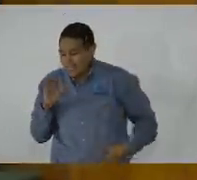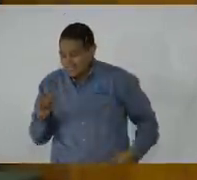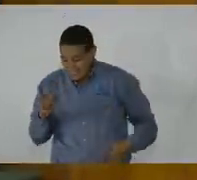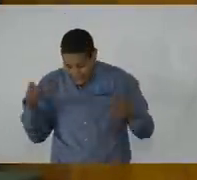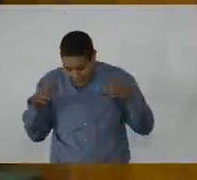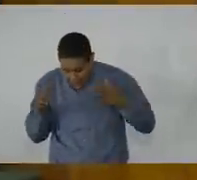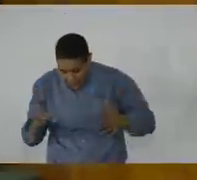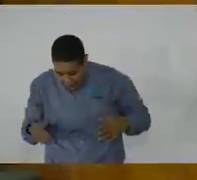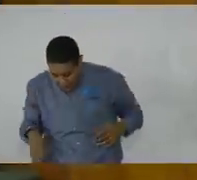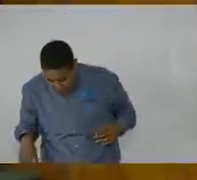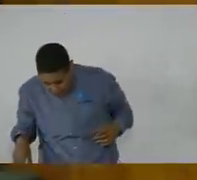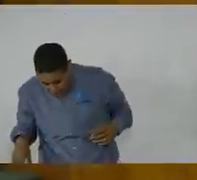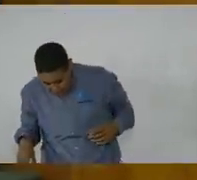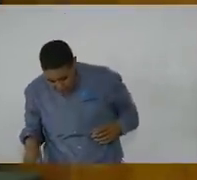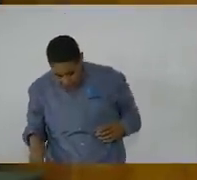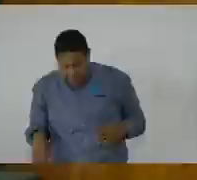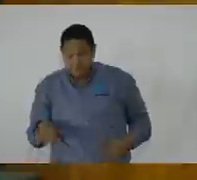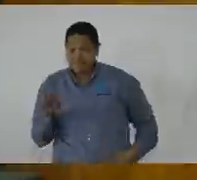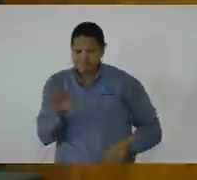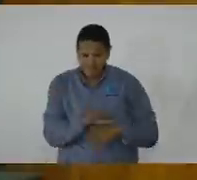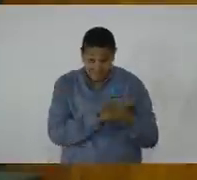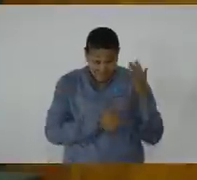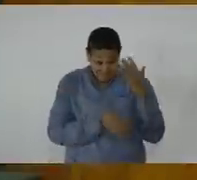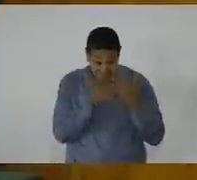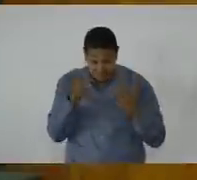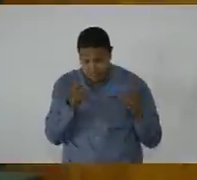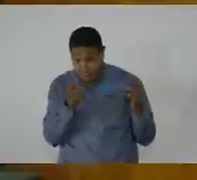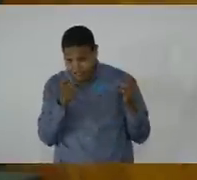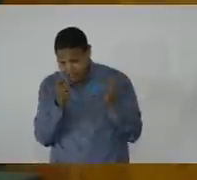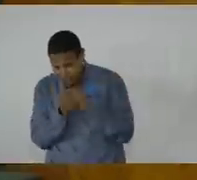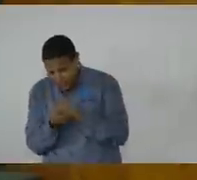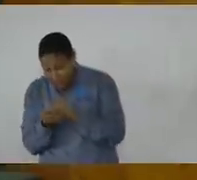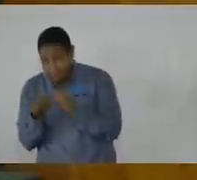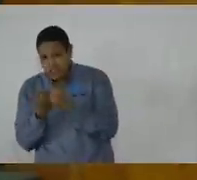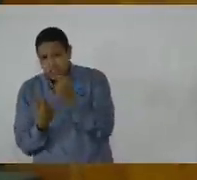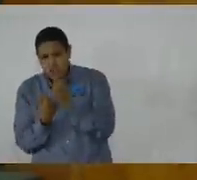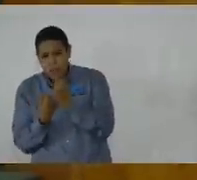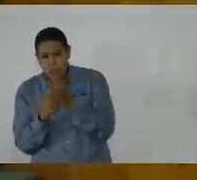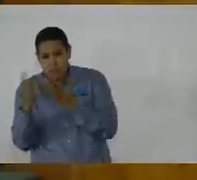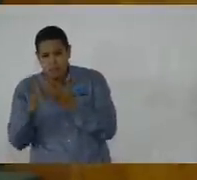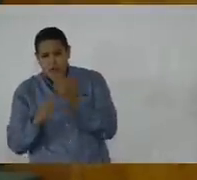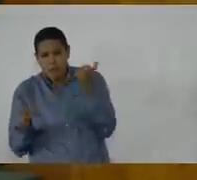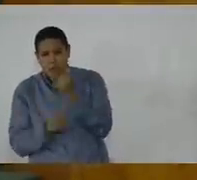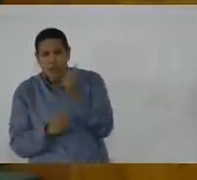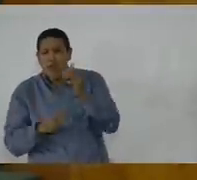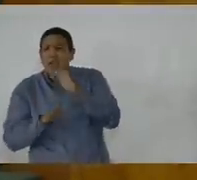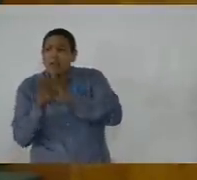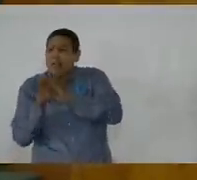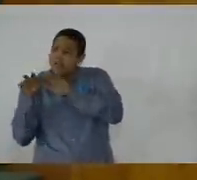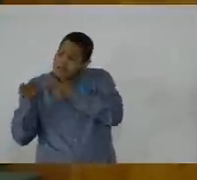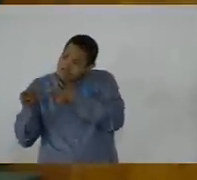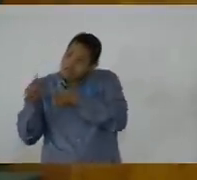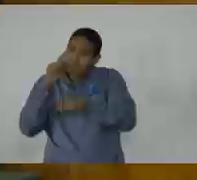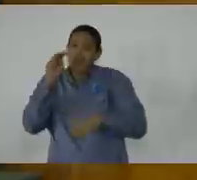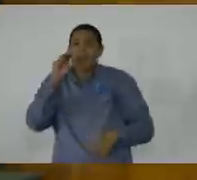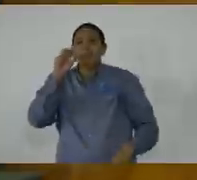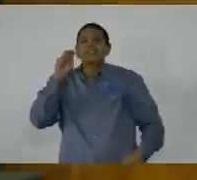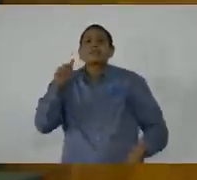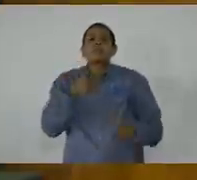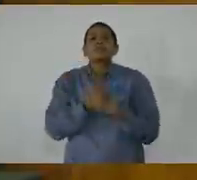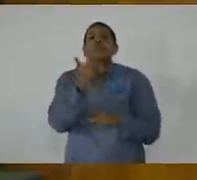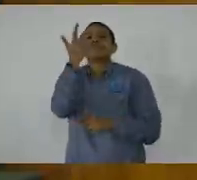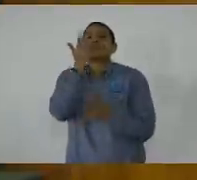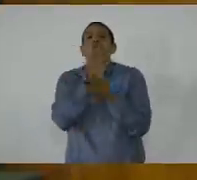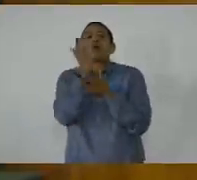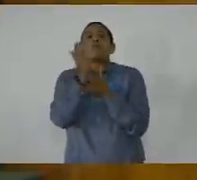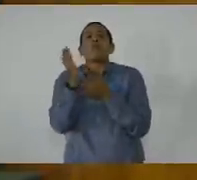sector. The Digital Transformation Support Program, which is under the development for MSME, has three